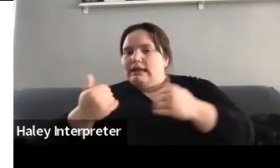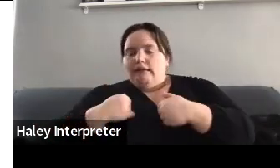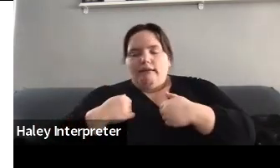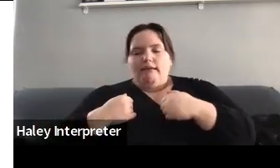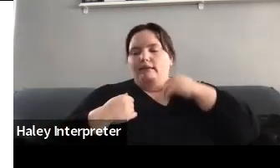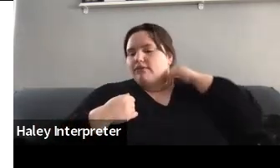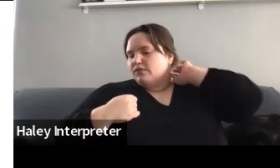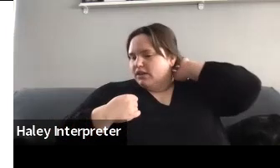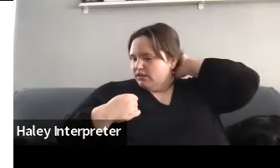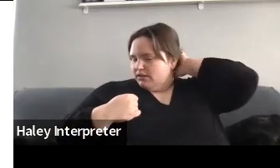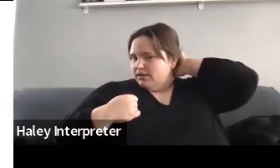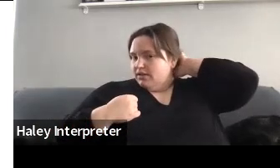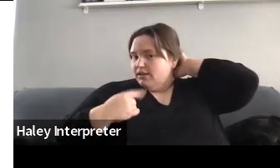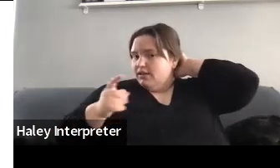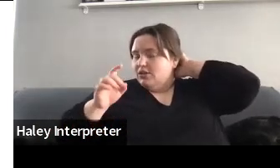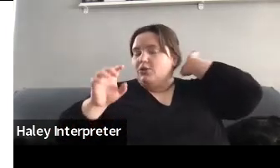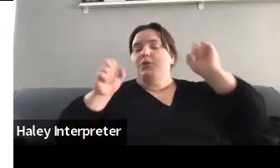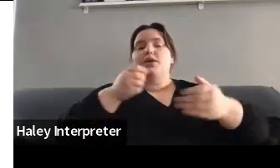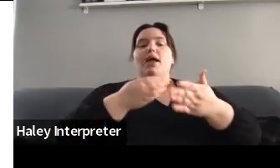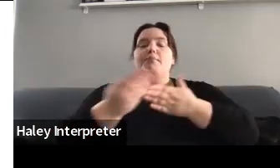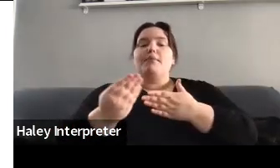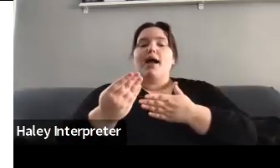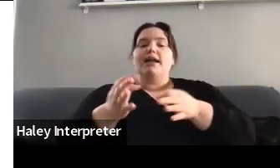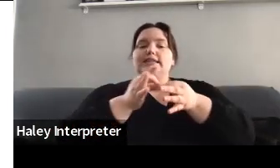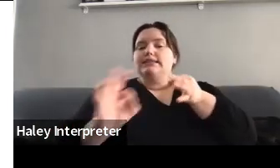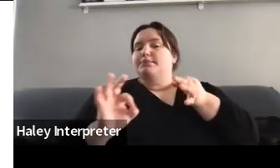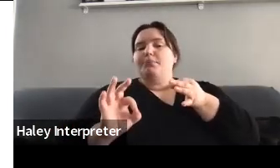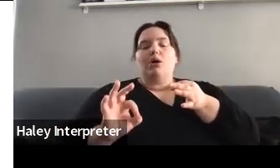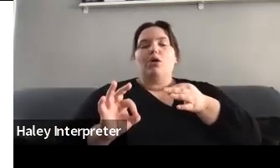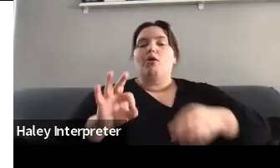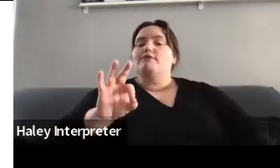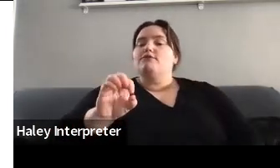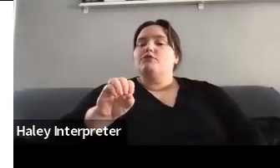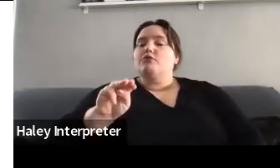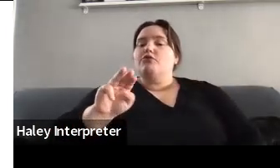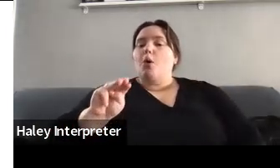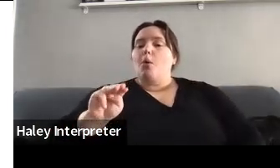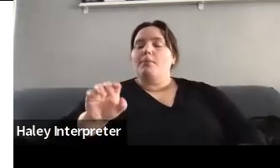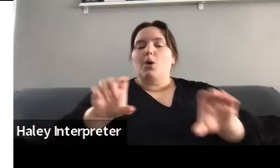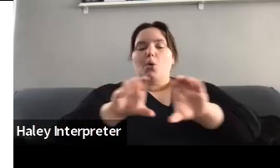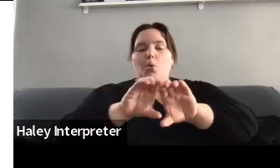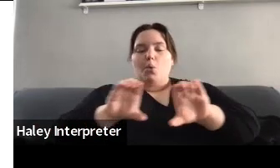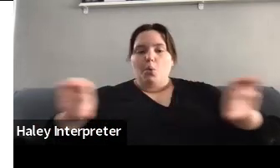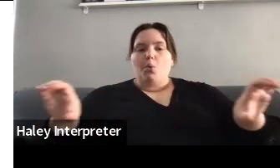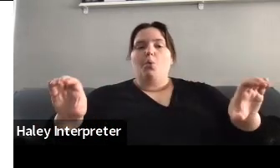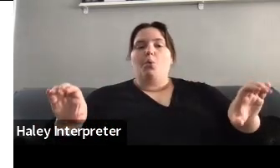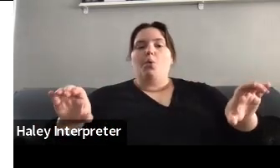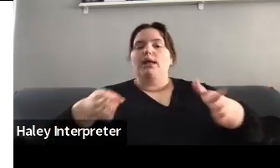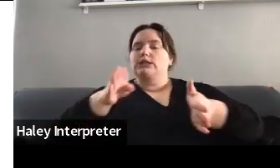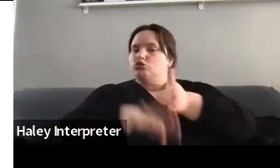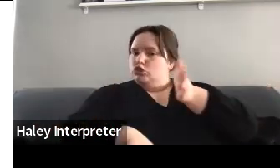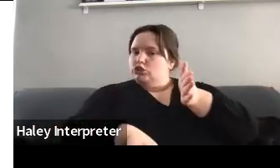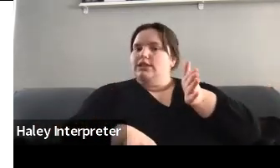Um, you can buy simple foam tubing, relatively cheap, that can be used to build up handles